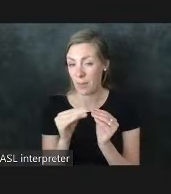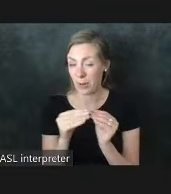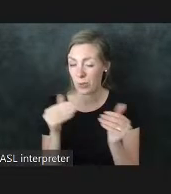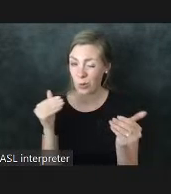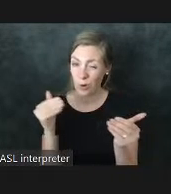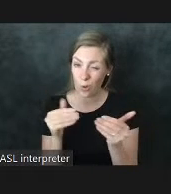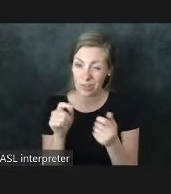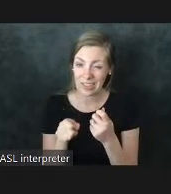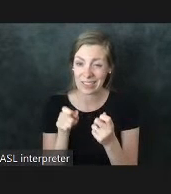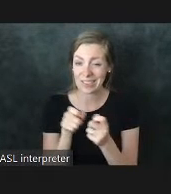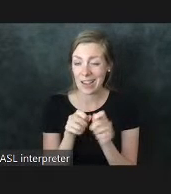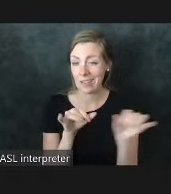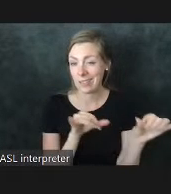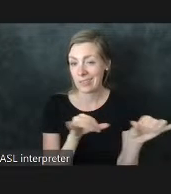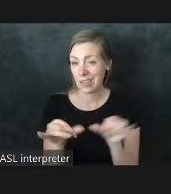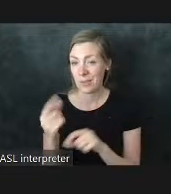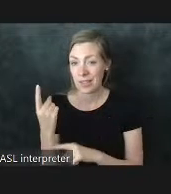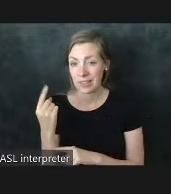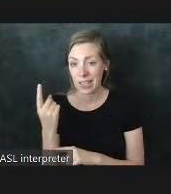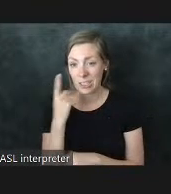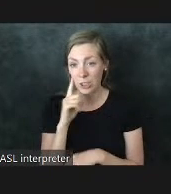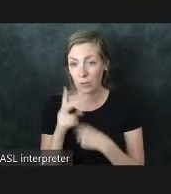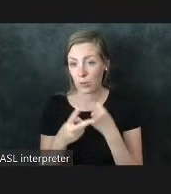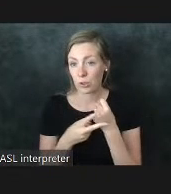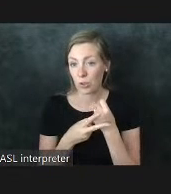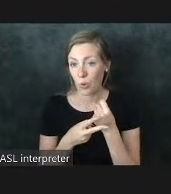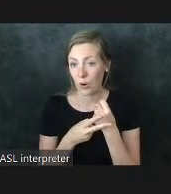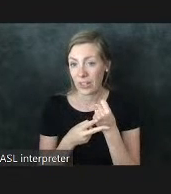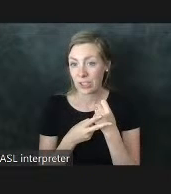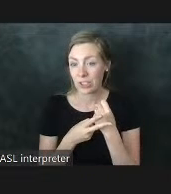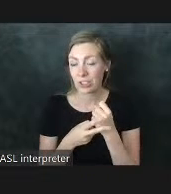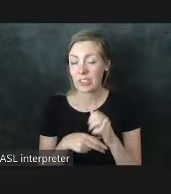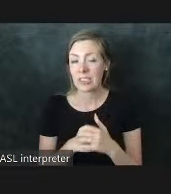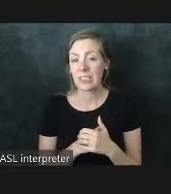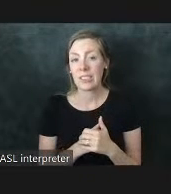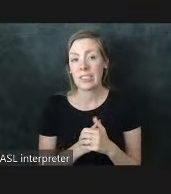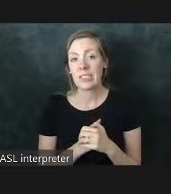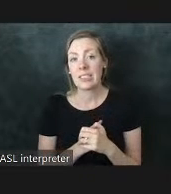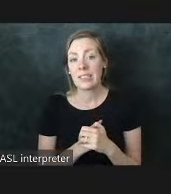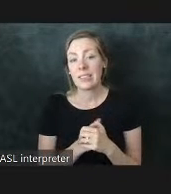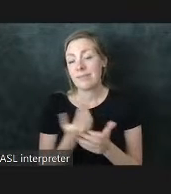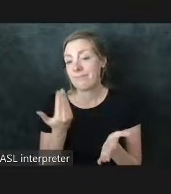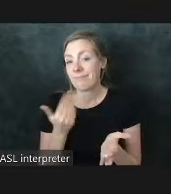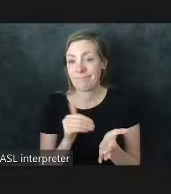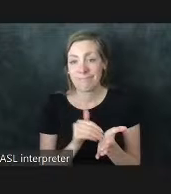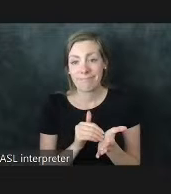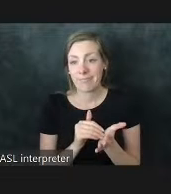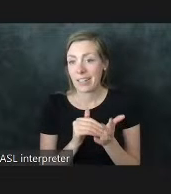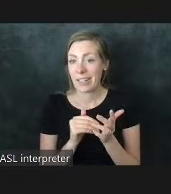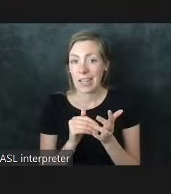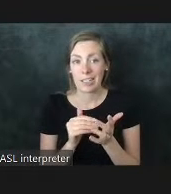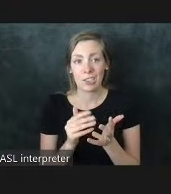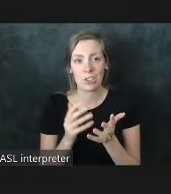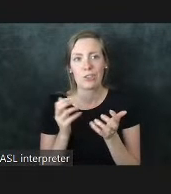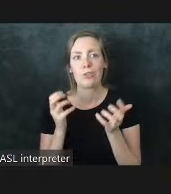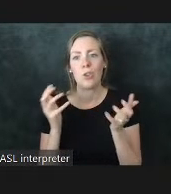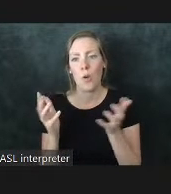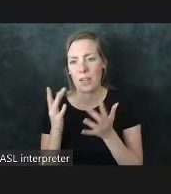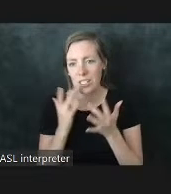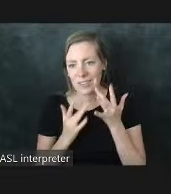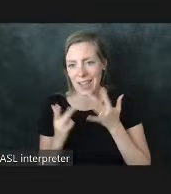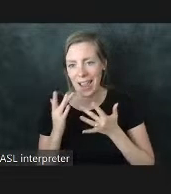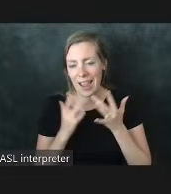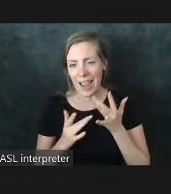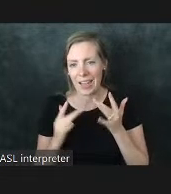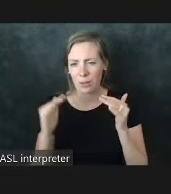point where we were last year for storage. Estábamos el año pasado. Again, just a really large deficit showing Yes, just how low